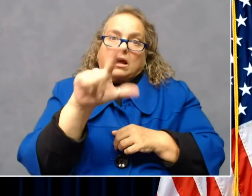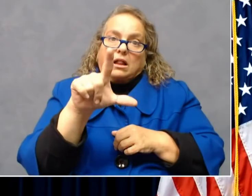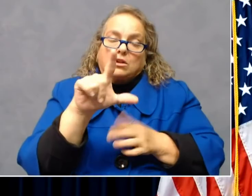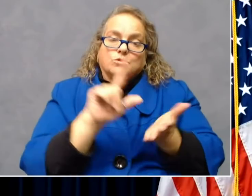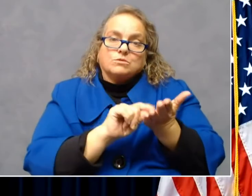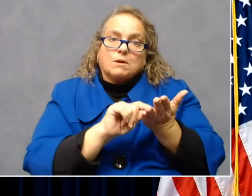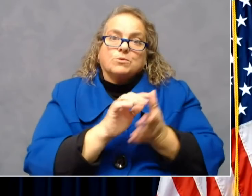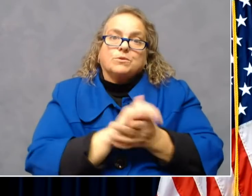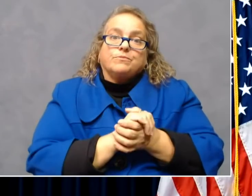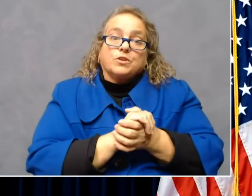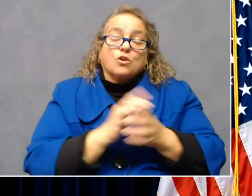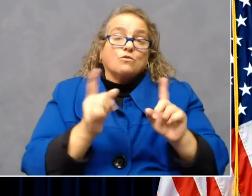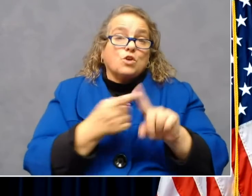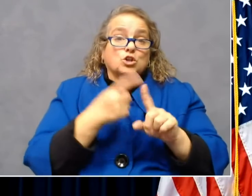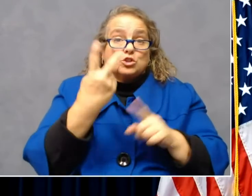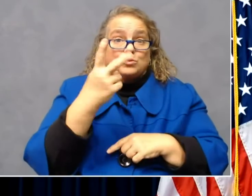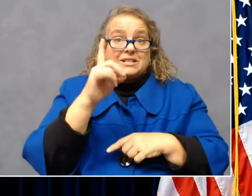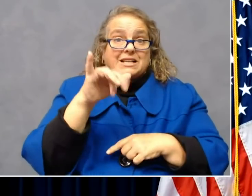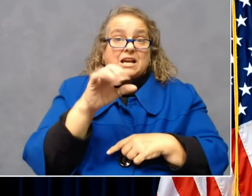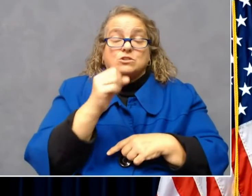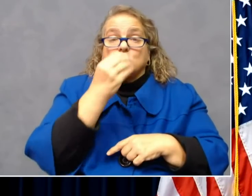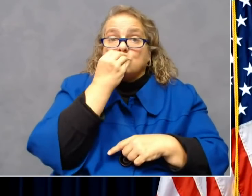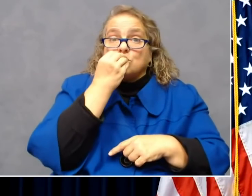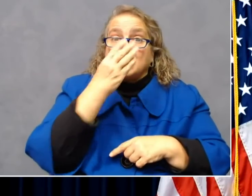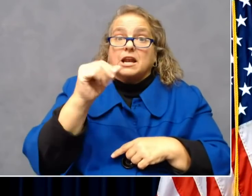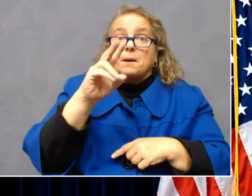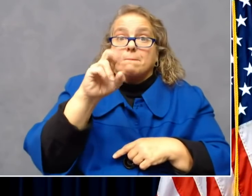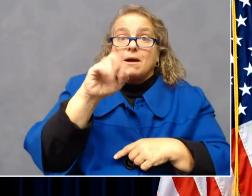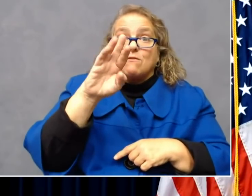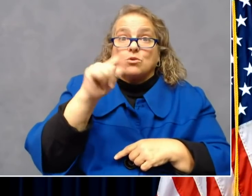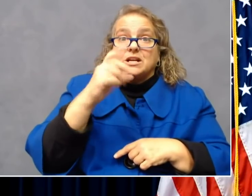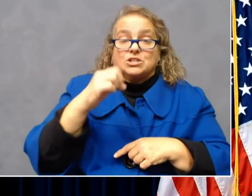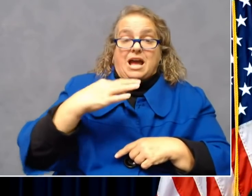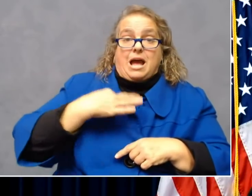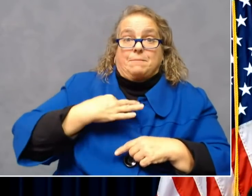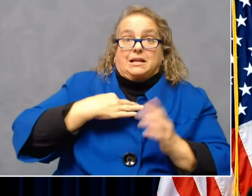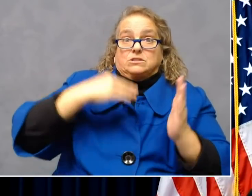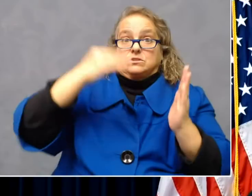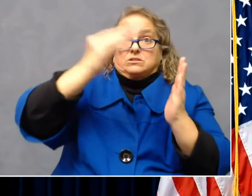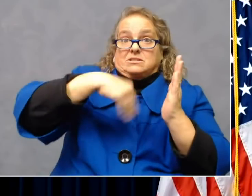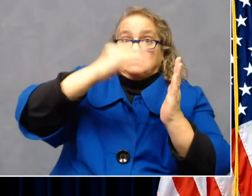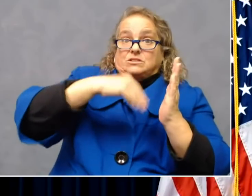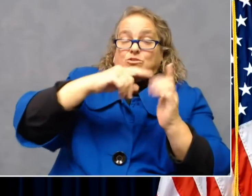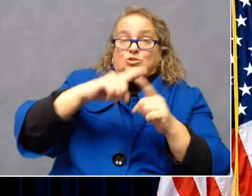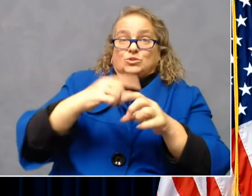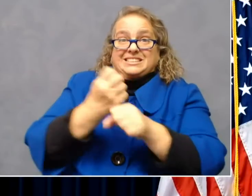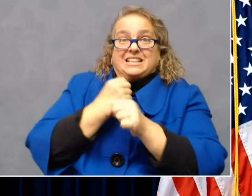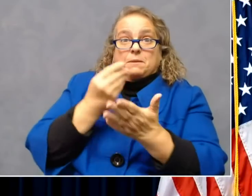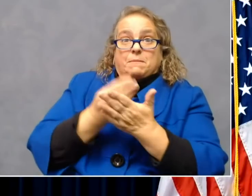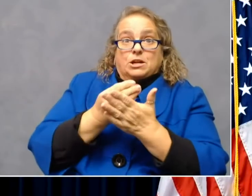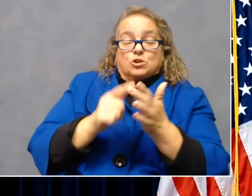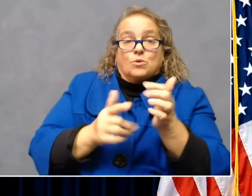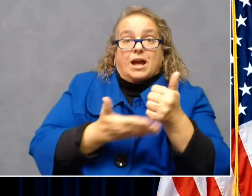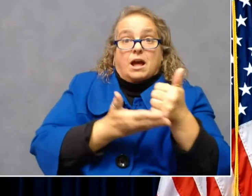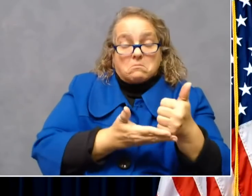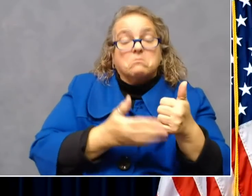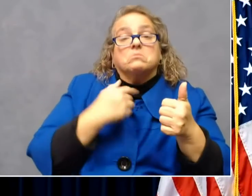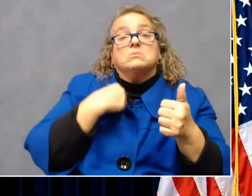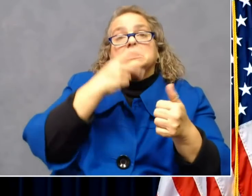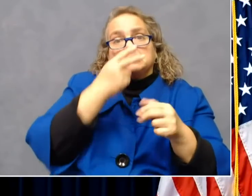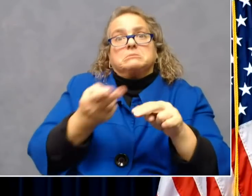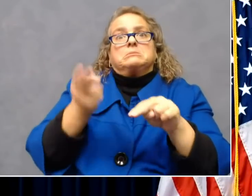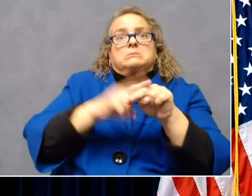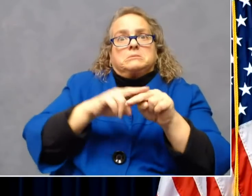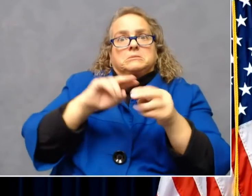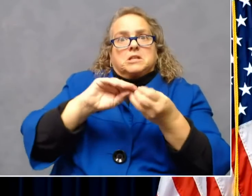relief application portal being open, we've seen there's a really significant need. And I was just wondering if there's any chance of increasing the